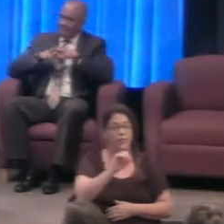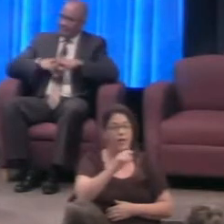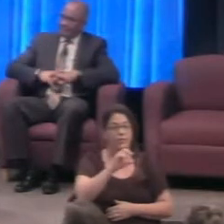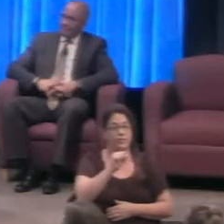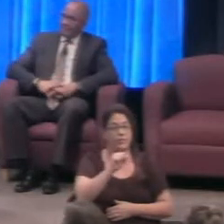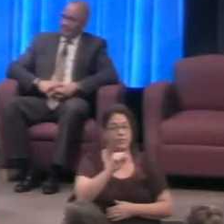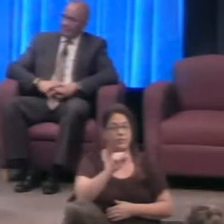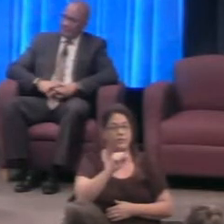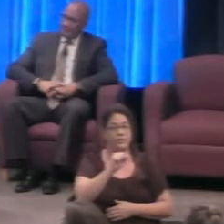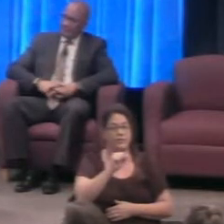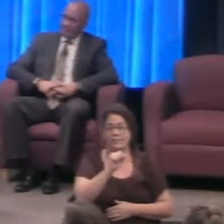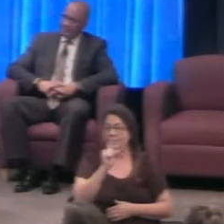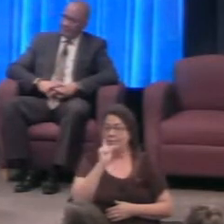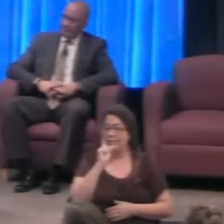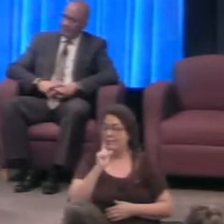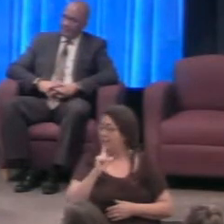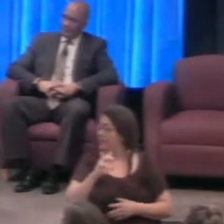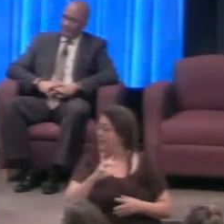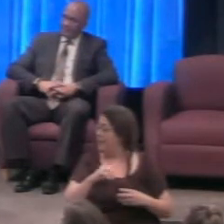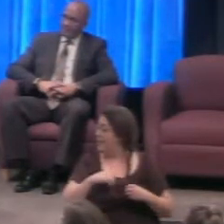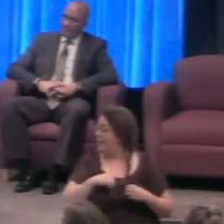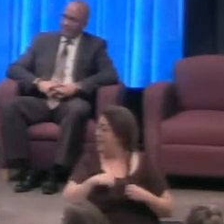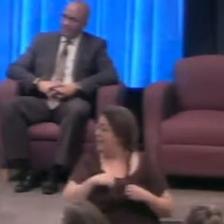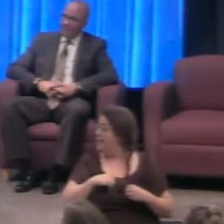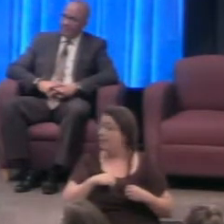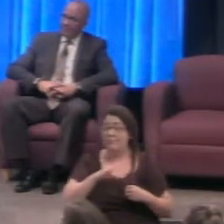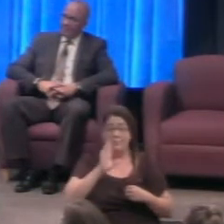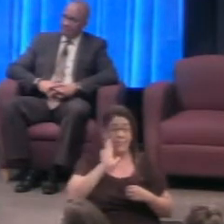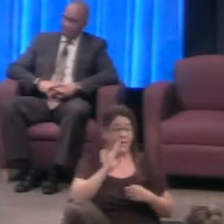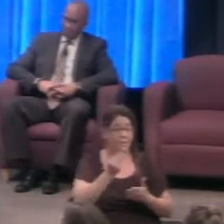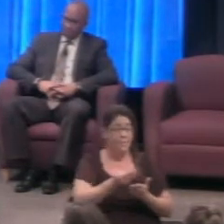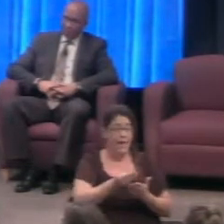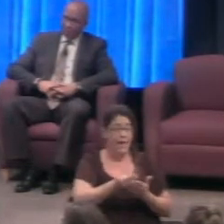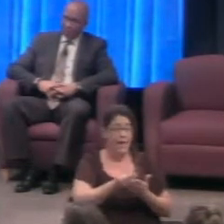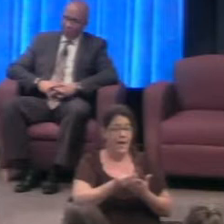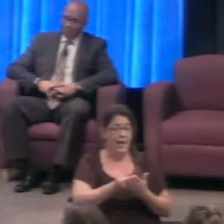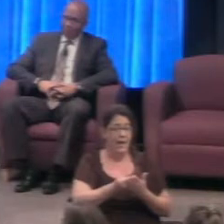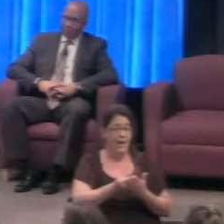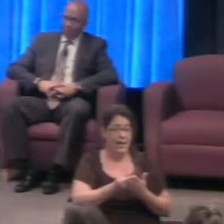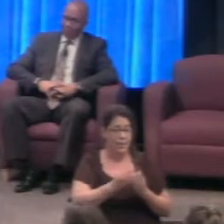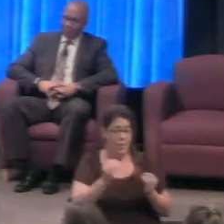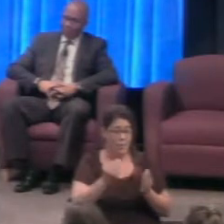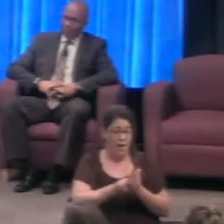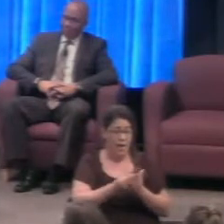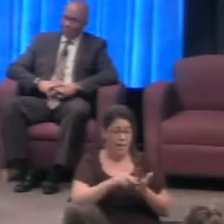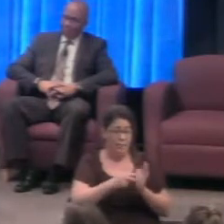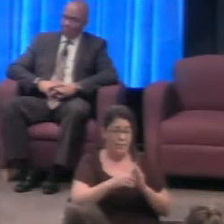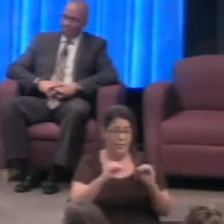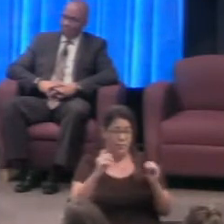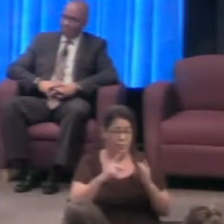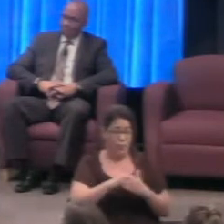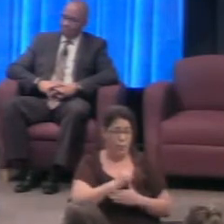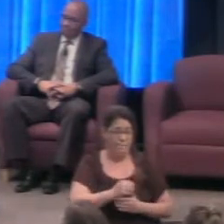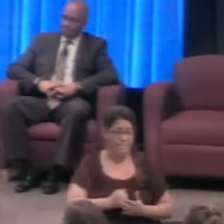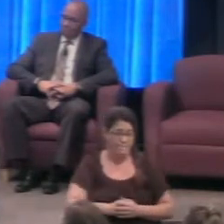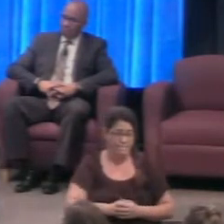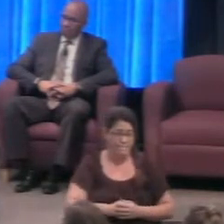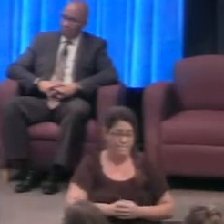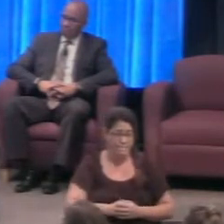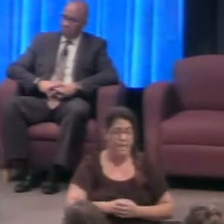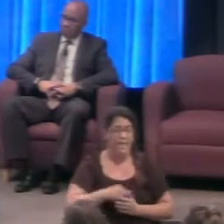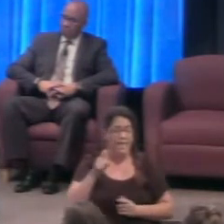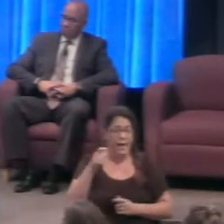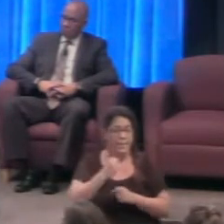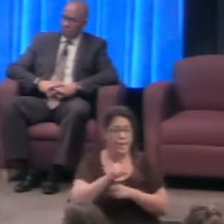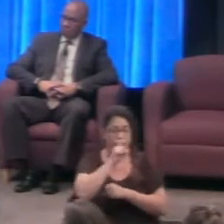adopted, for those of you who've been around a while, no money equals no program. And our financial managers not only get money, but make sure